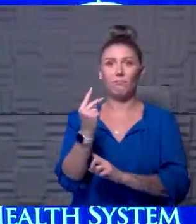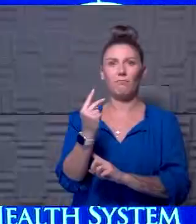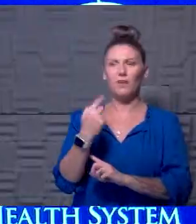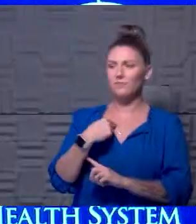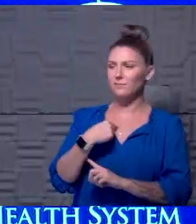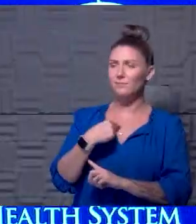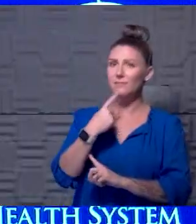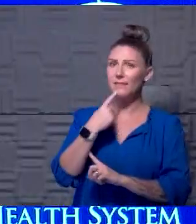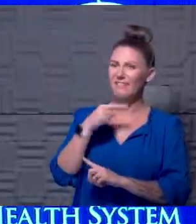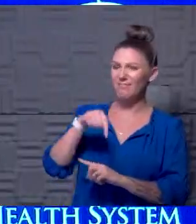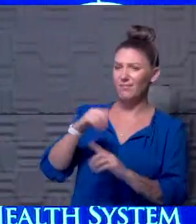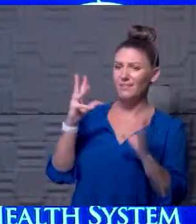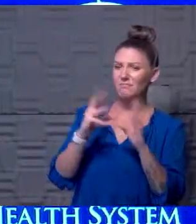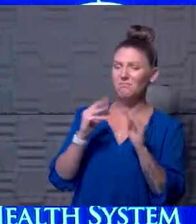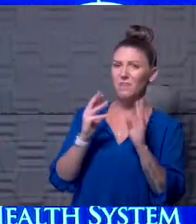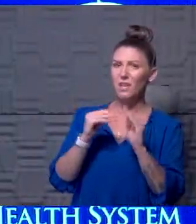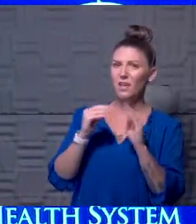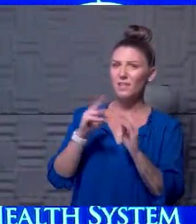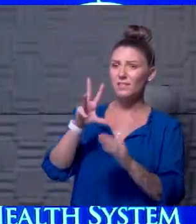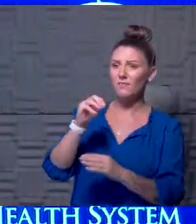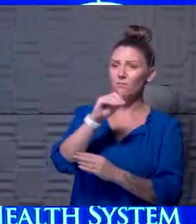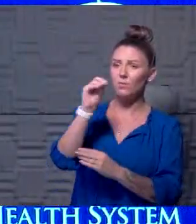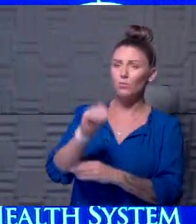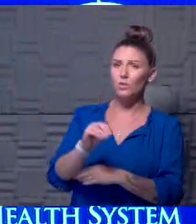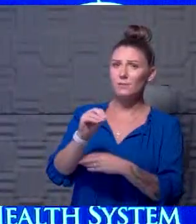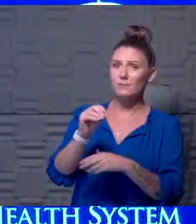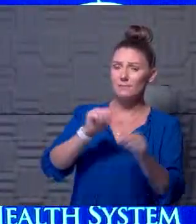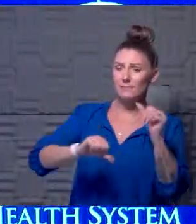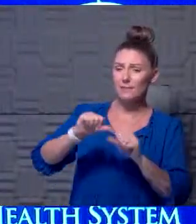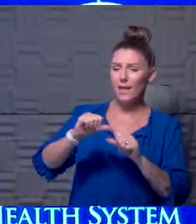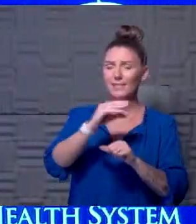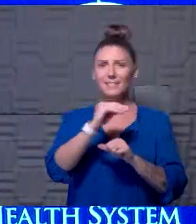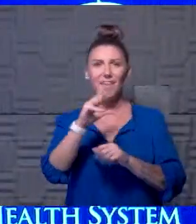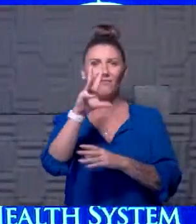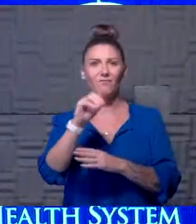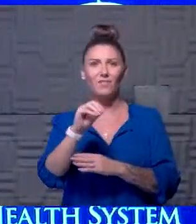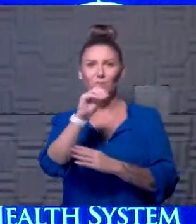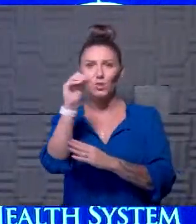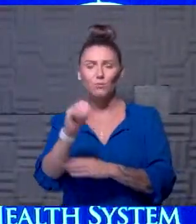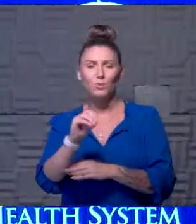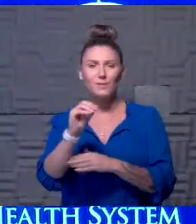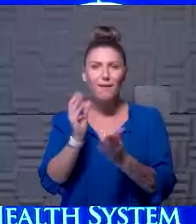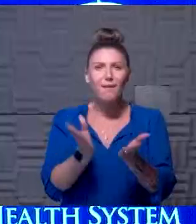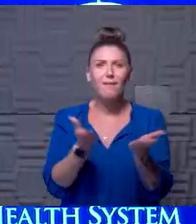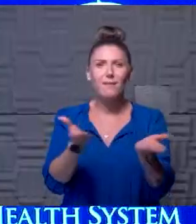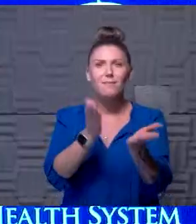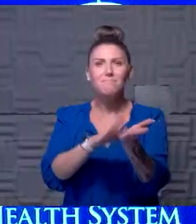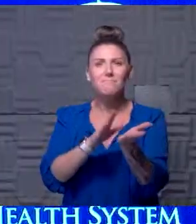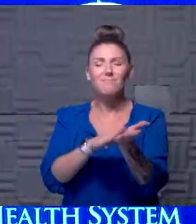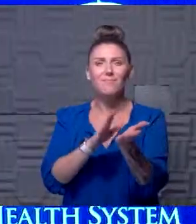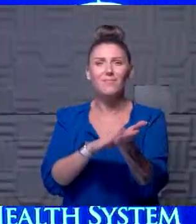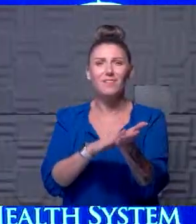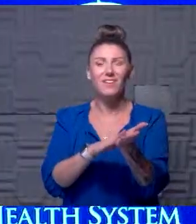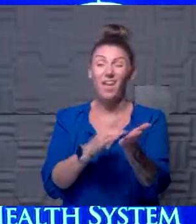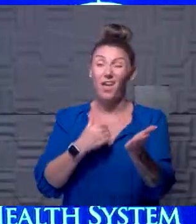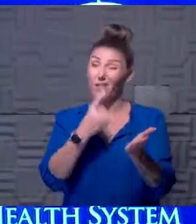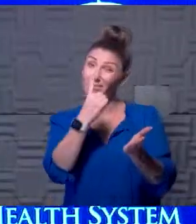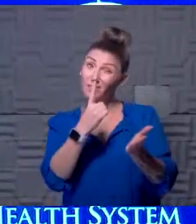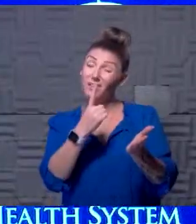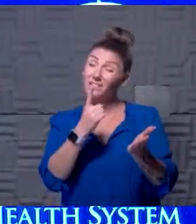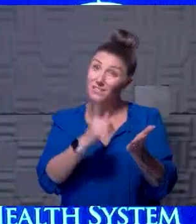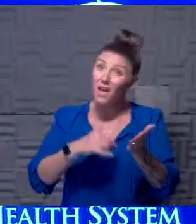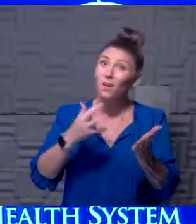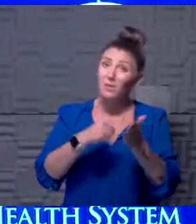this meeting is at about 50% science and 50% pep rally. I think the pep rally is more important. And sometimes I think that's